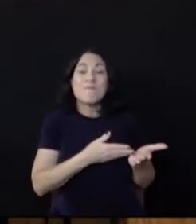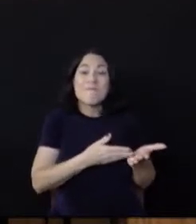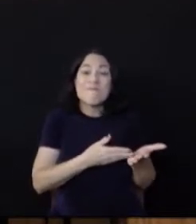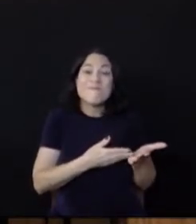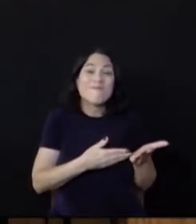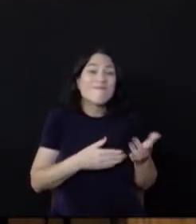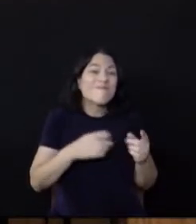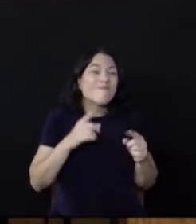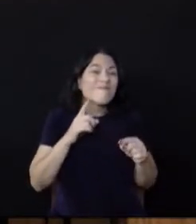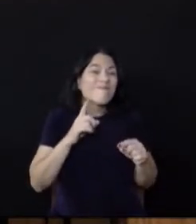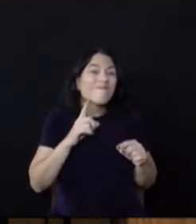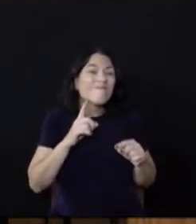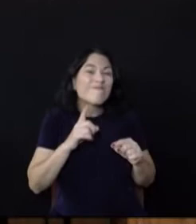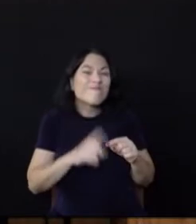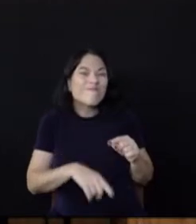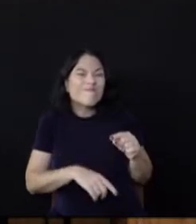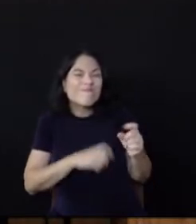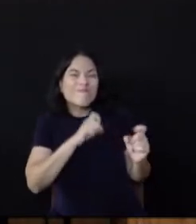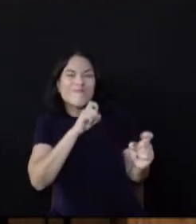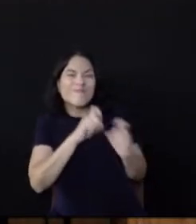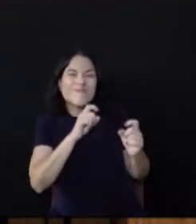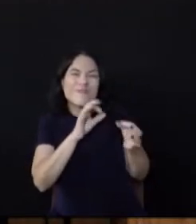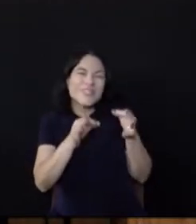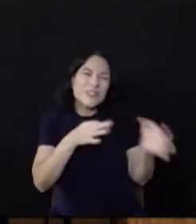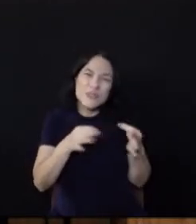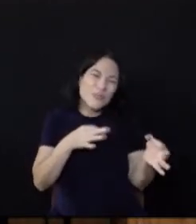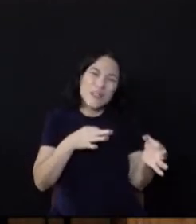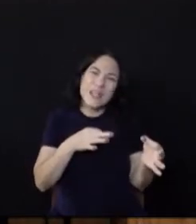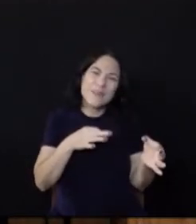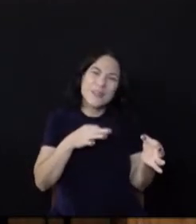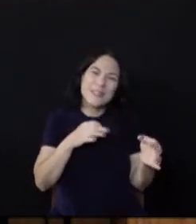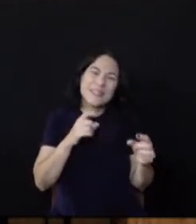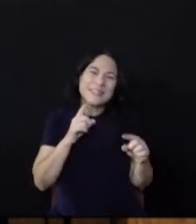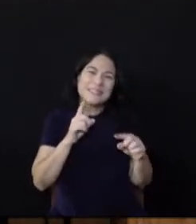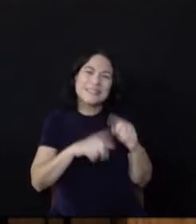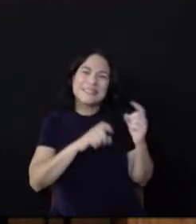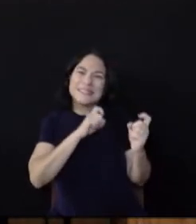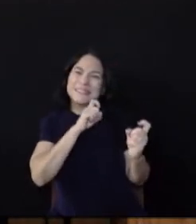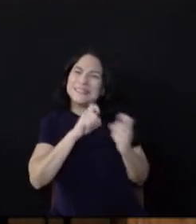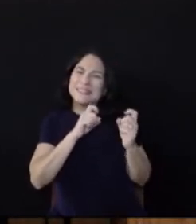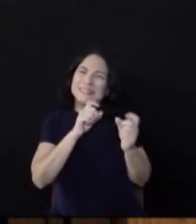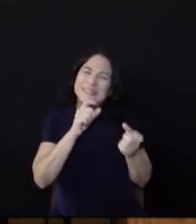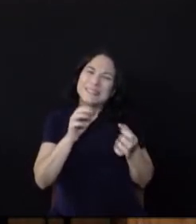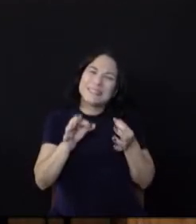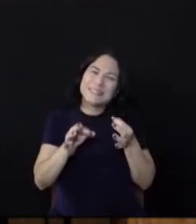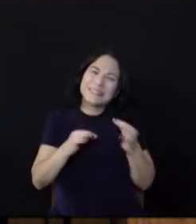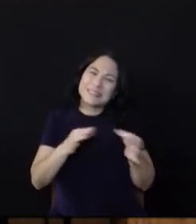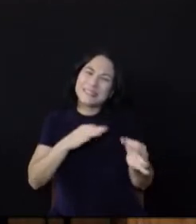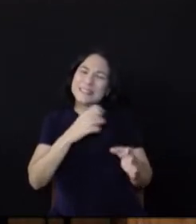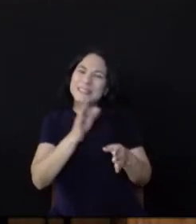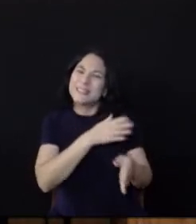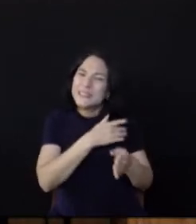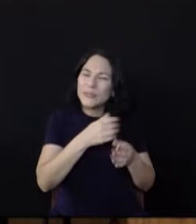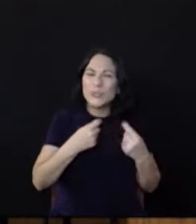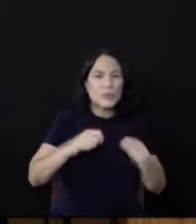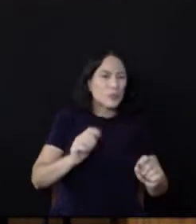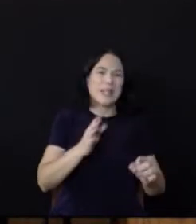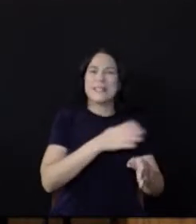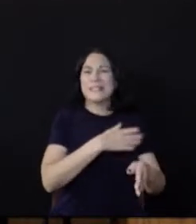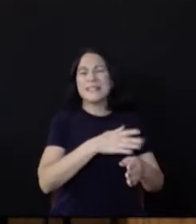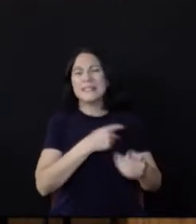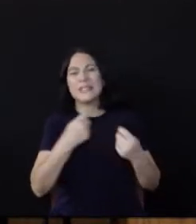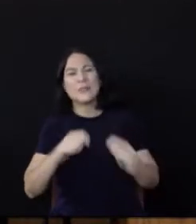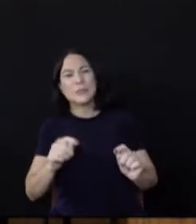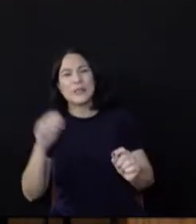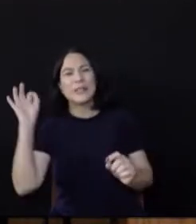quite put our finger on. We can't quite describe it. We can't quite explain it. We try to sing about it. We try to write about it. We try to preach